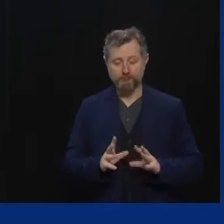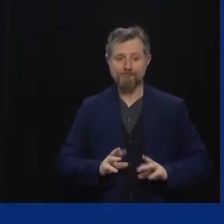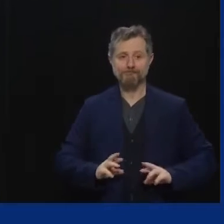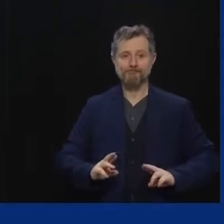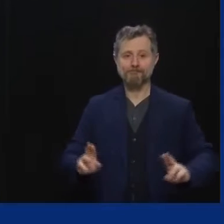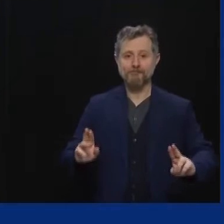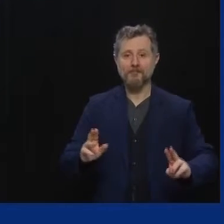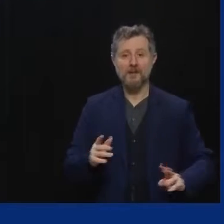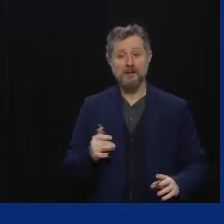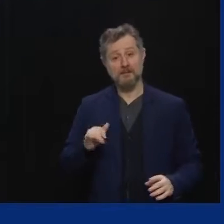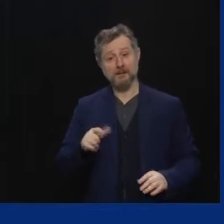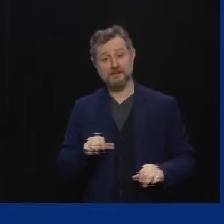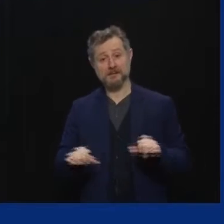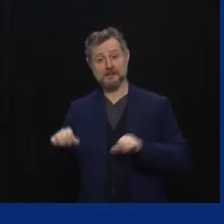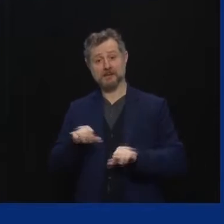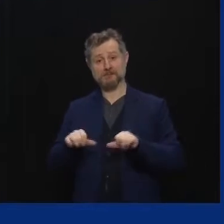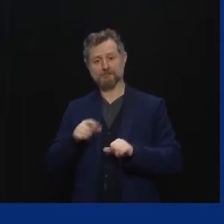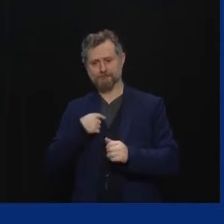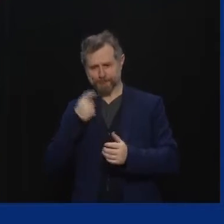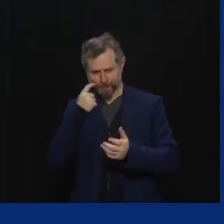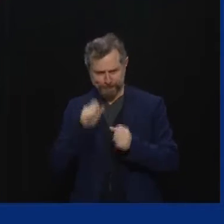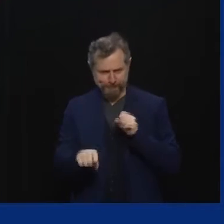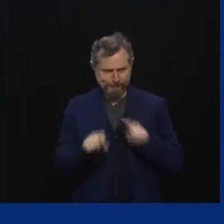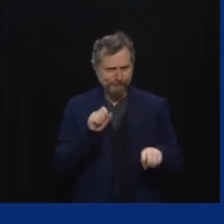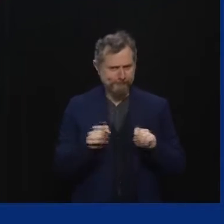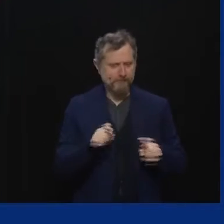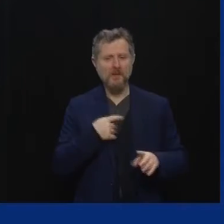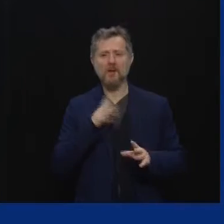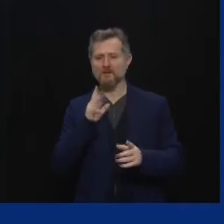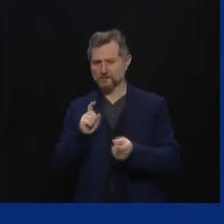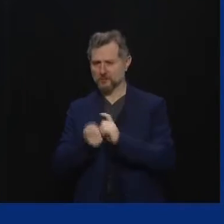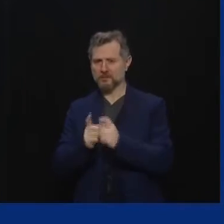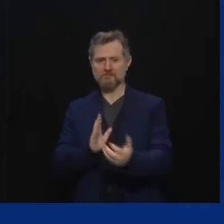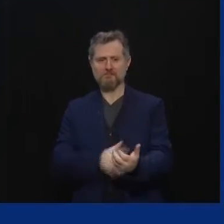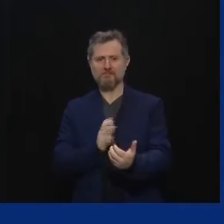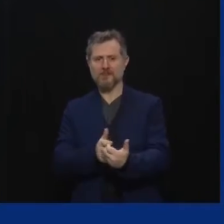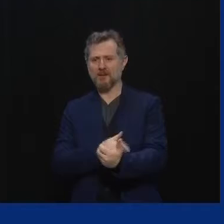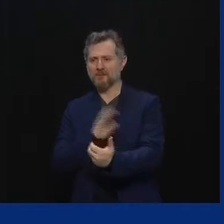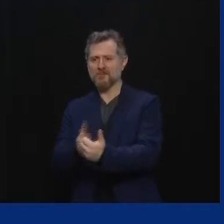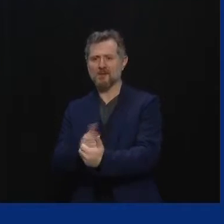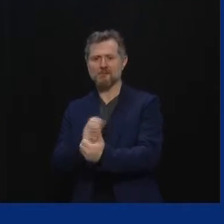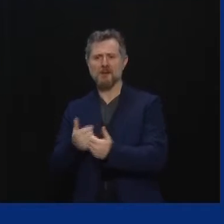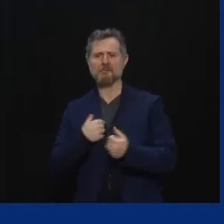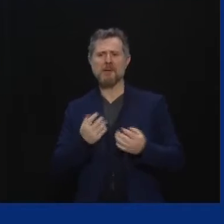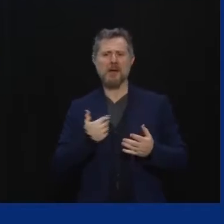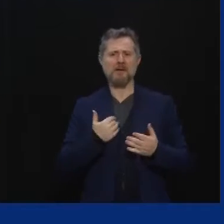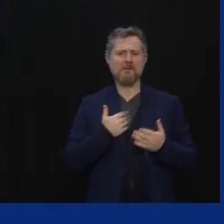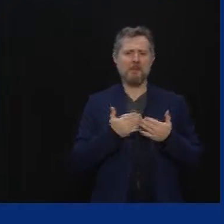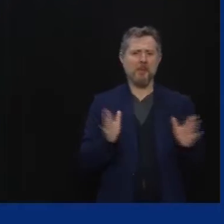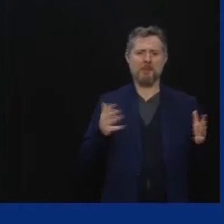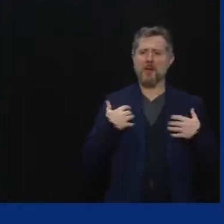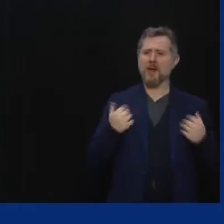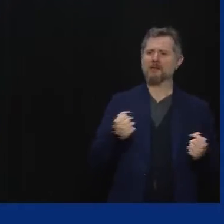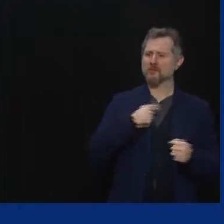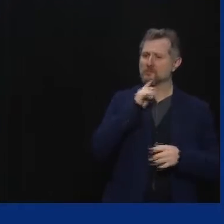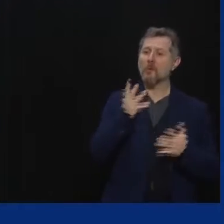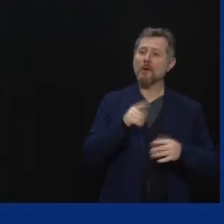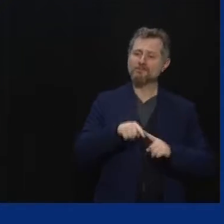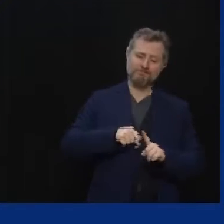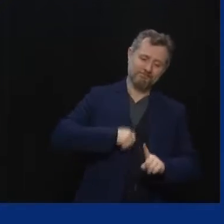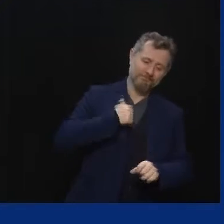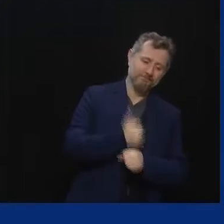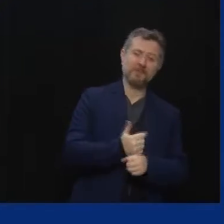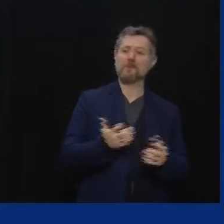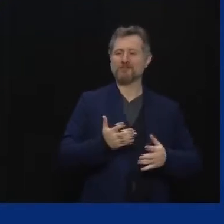science works, and public health is based on science. If we needed any more evidence that public health is also rooted